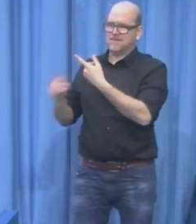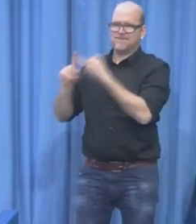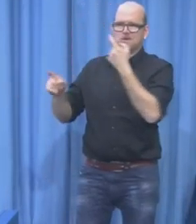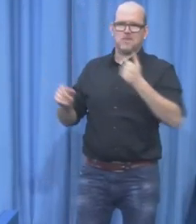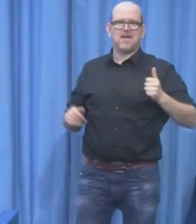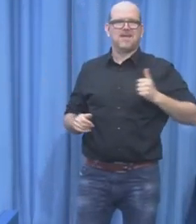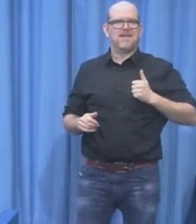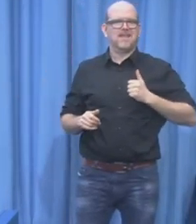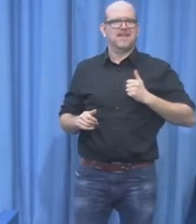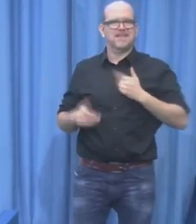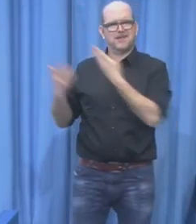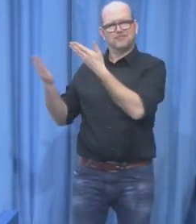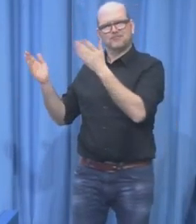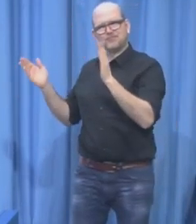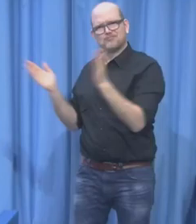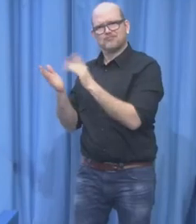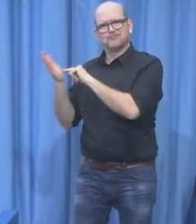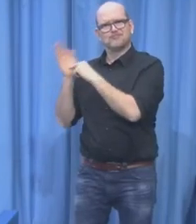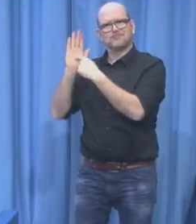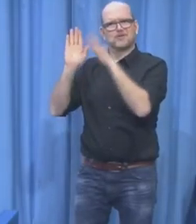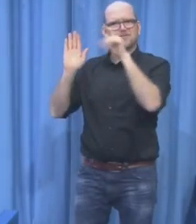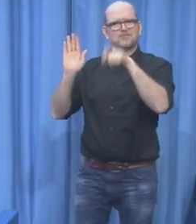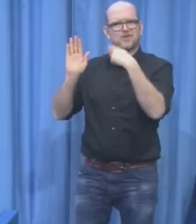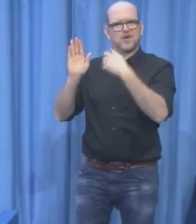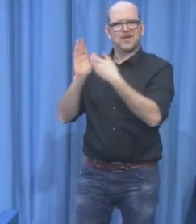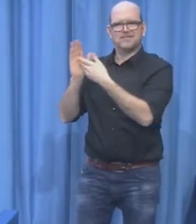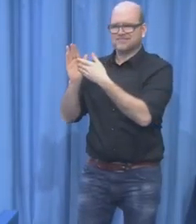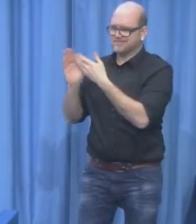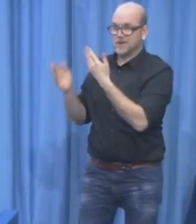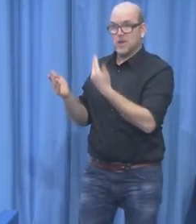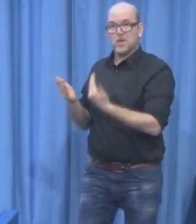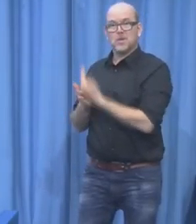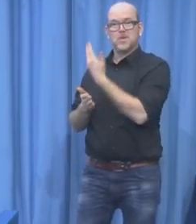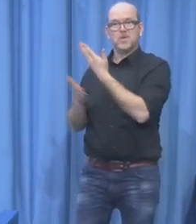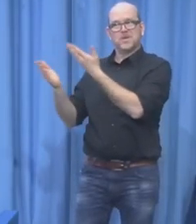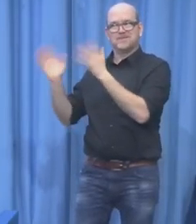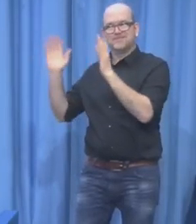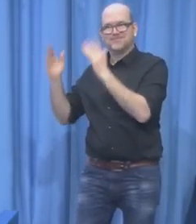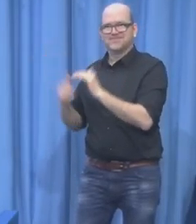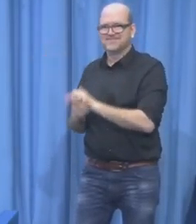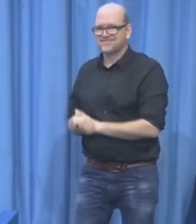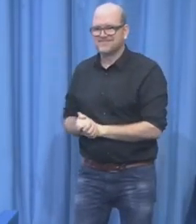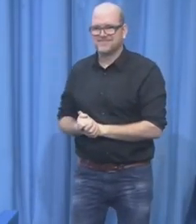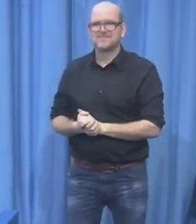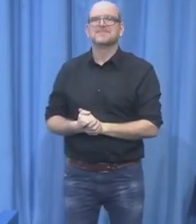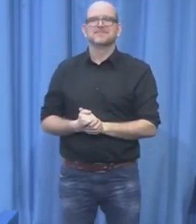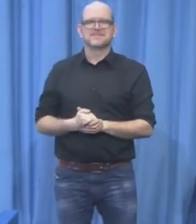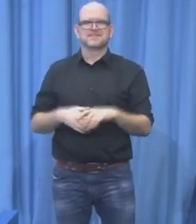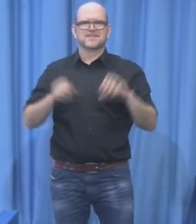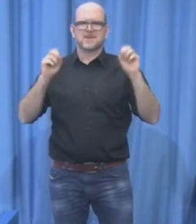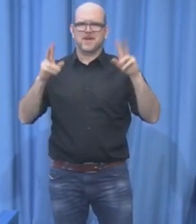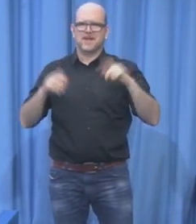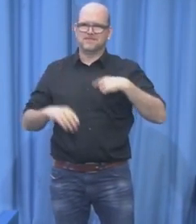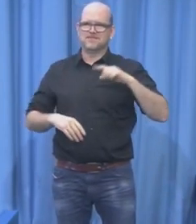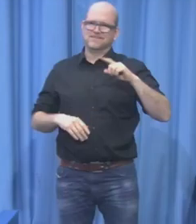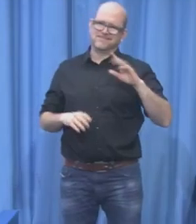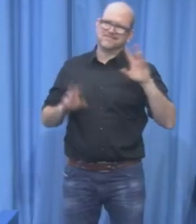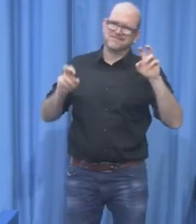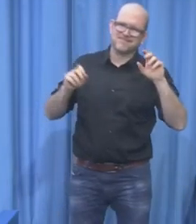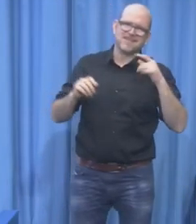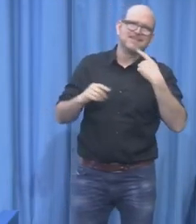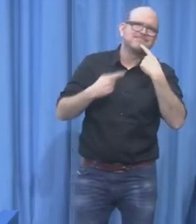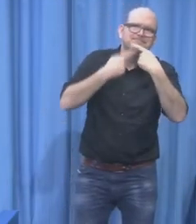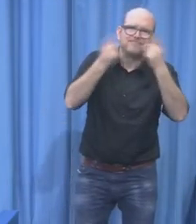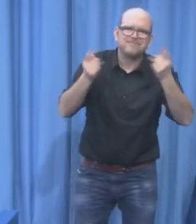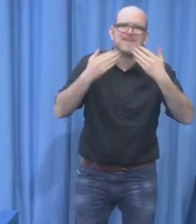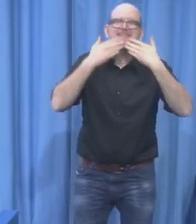you. Hi, so I just want to say thanks to the Zero Project for having us here. We're